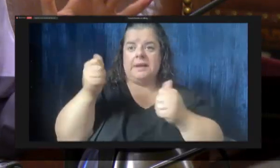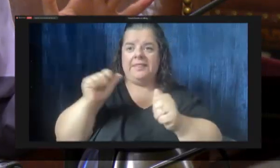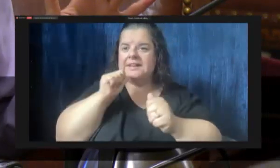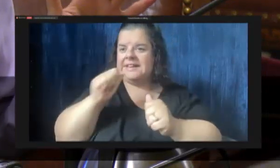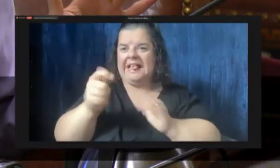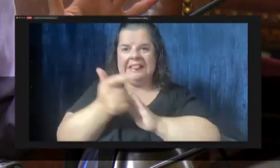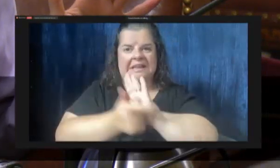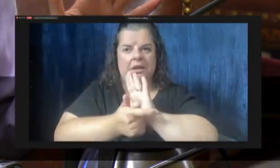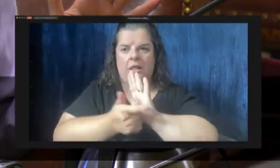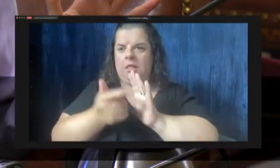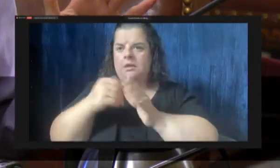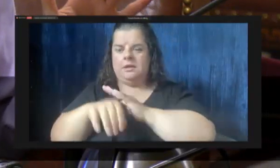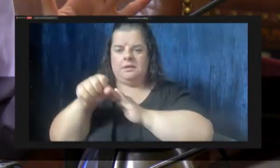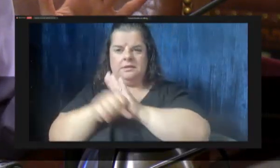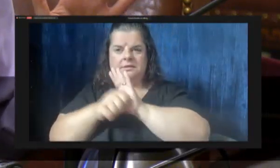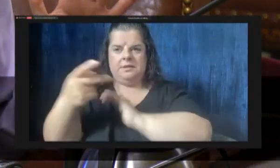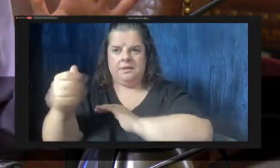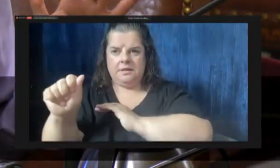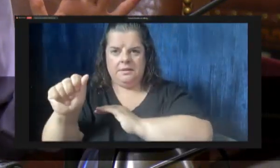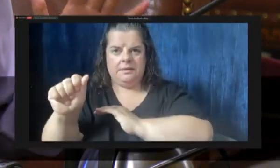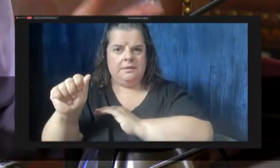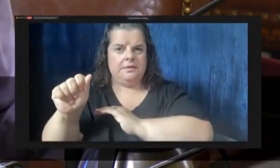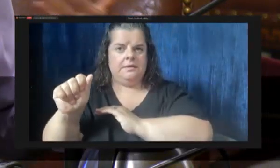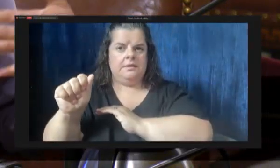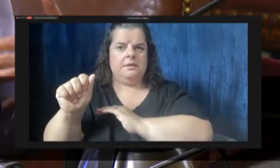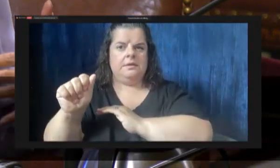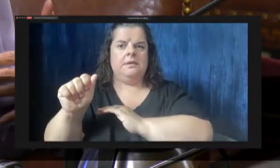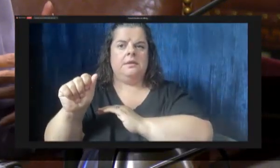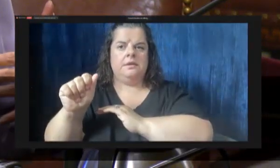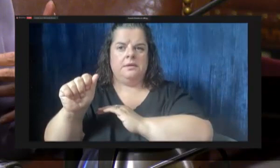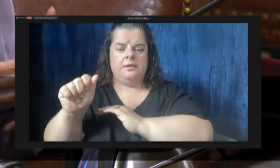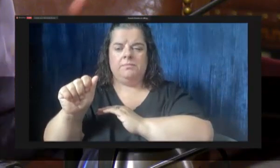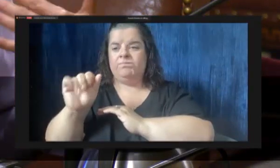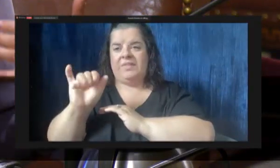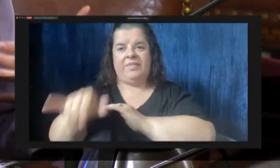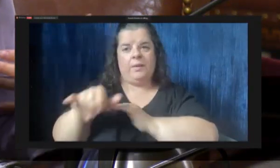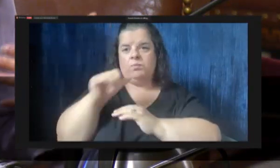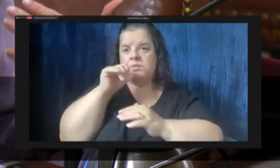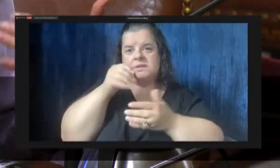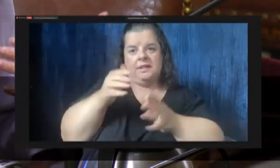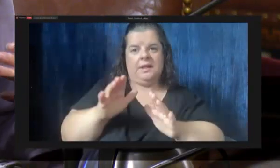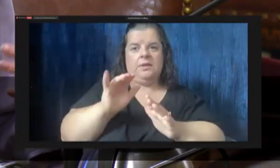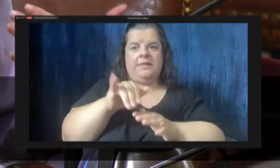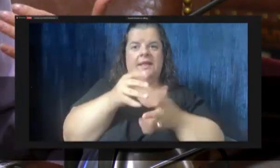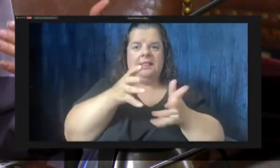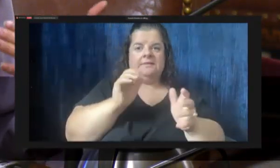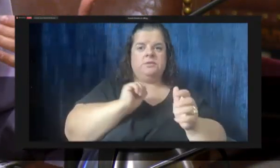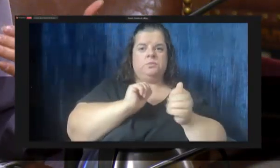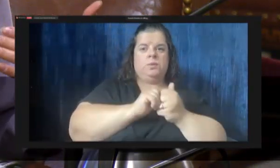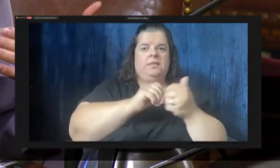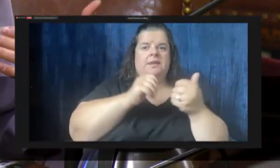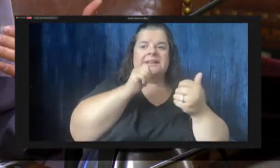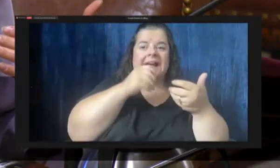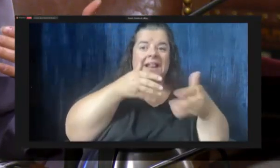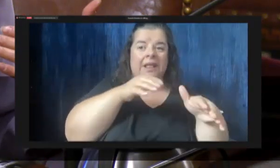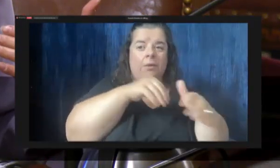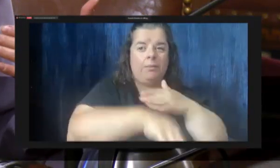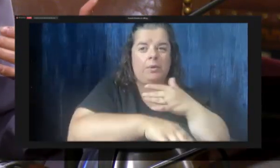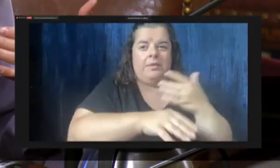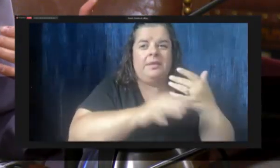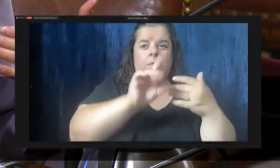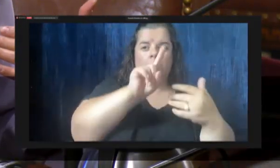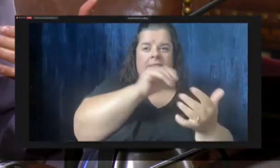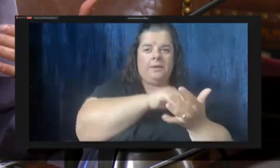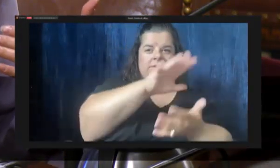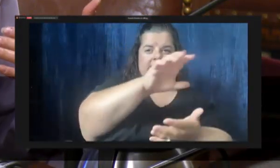table. Sorry, Chief, not legal? Not legal in the state of Pennsylvania, so that leaves us with a sterilization program. That runs about $1,500 a